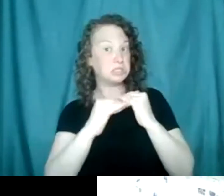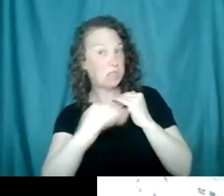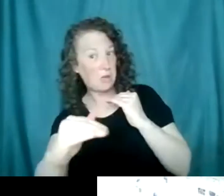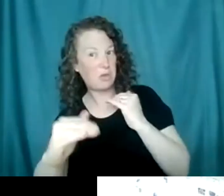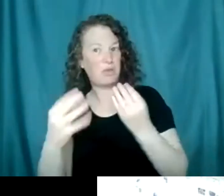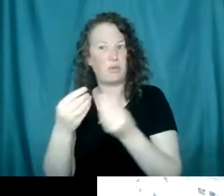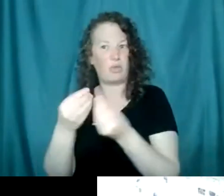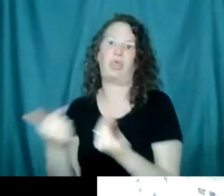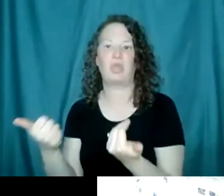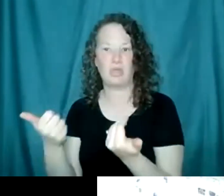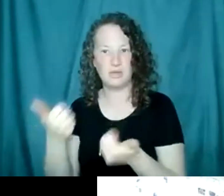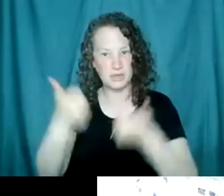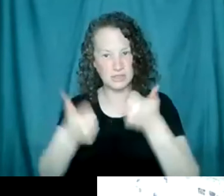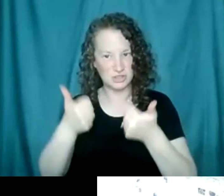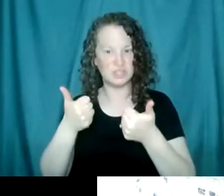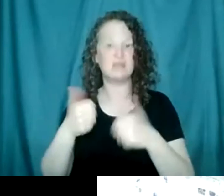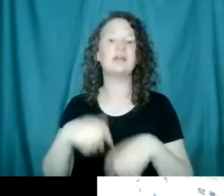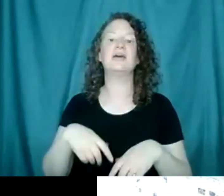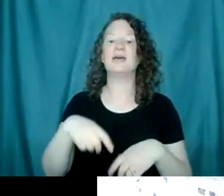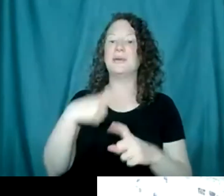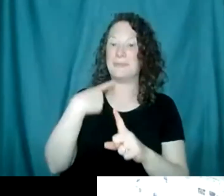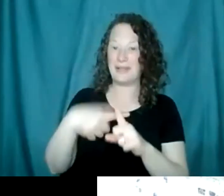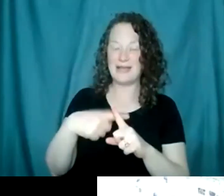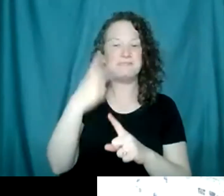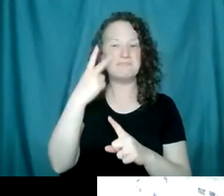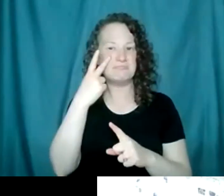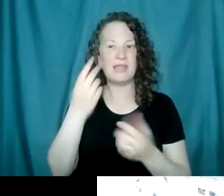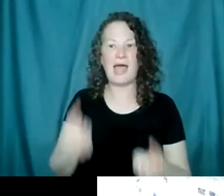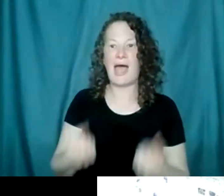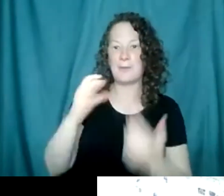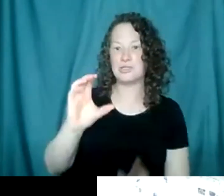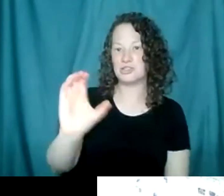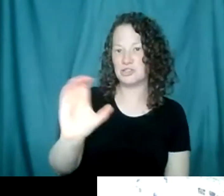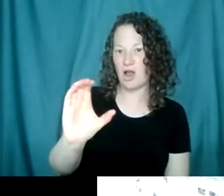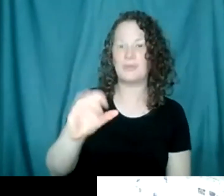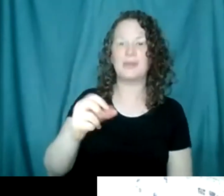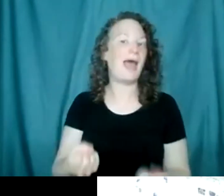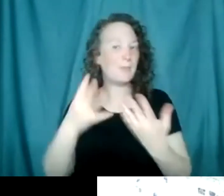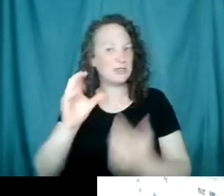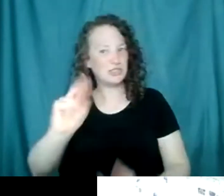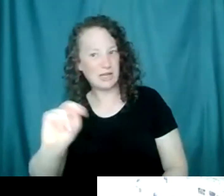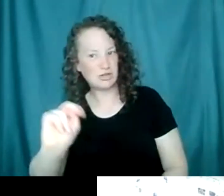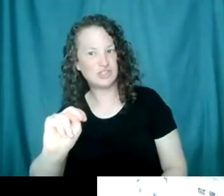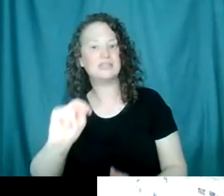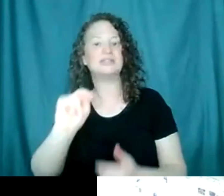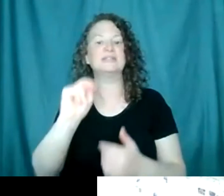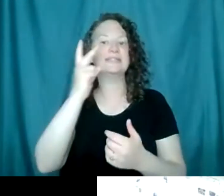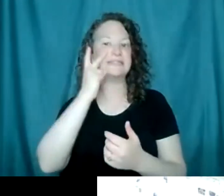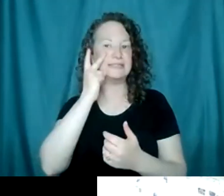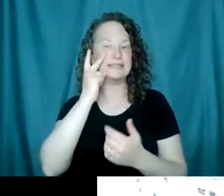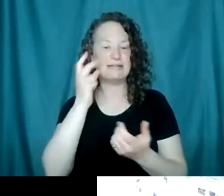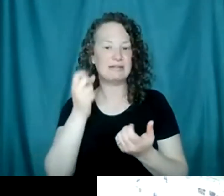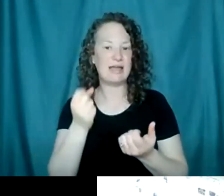aggregate structures. And then we also look at the carbon and nitrogen within those aggregates as well to see how much was